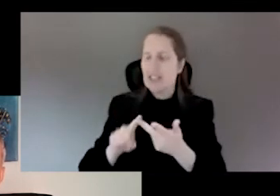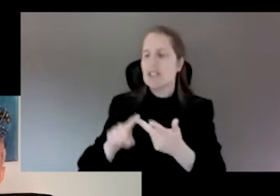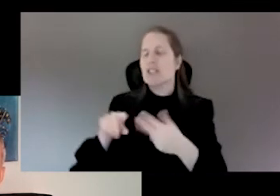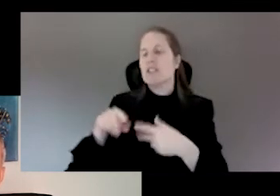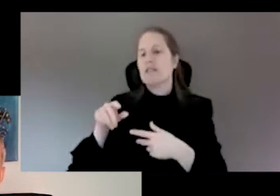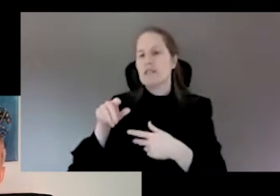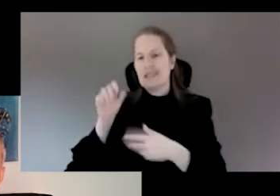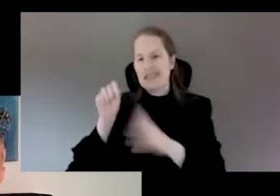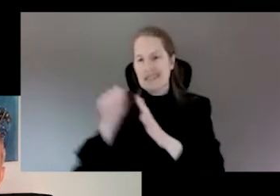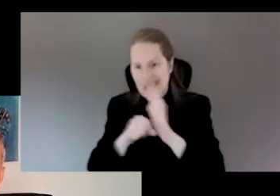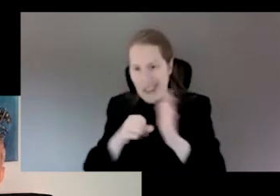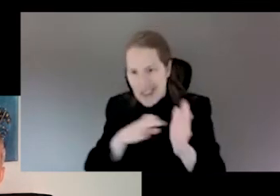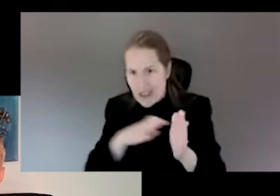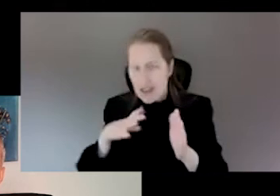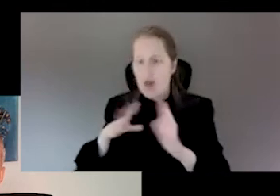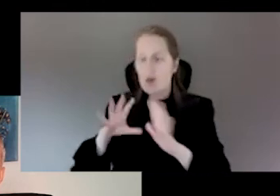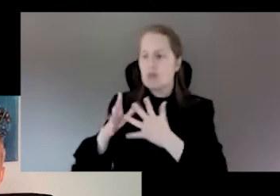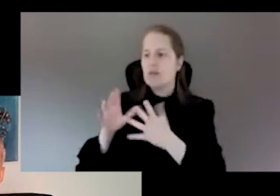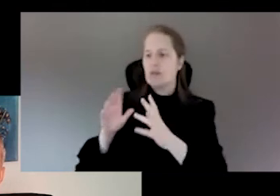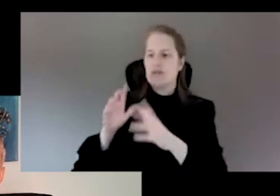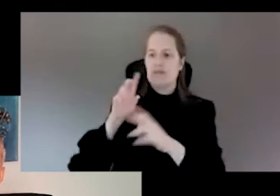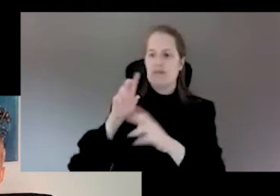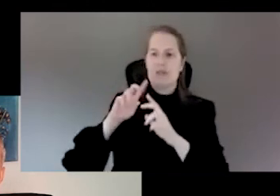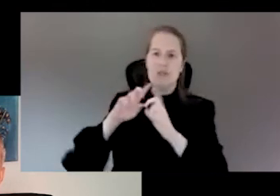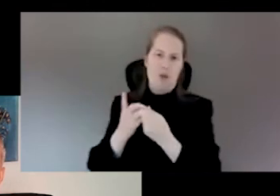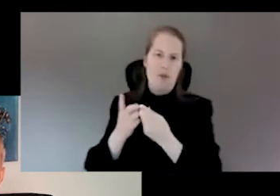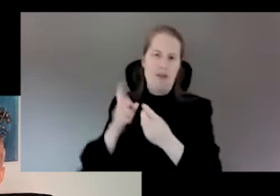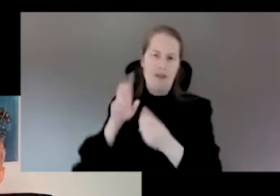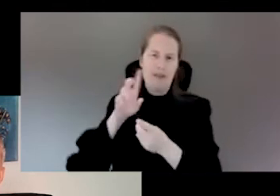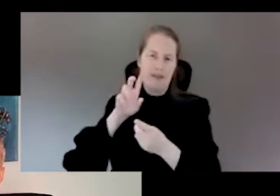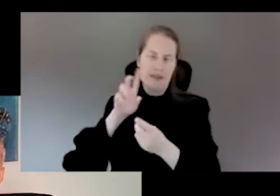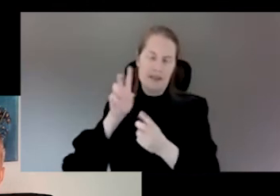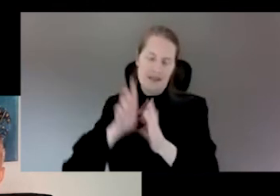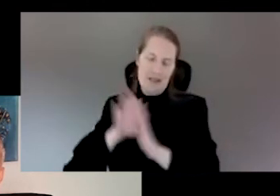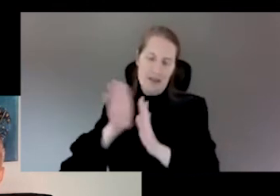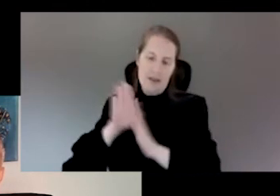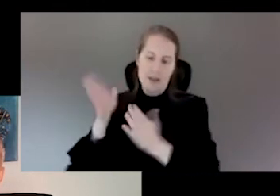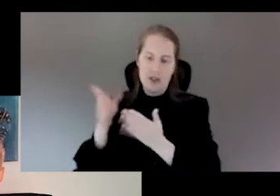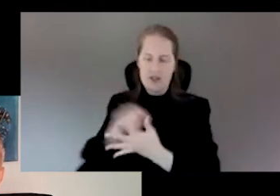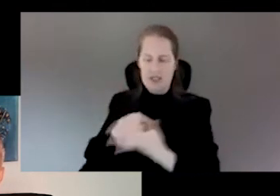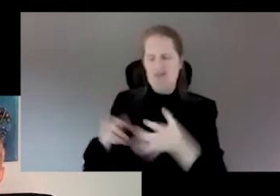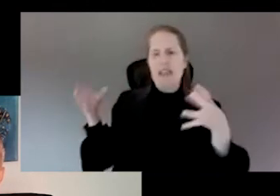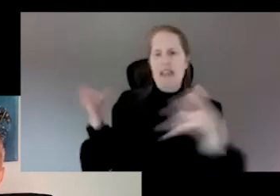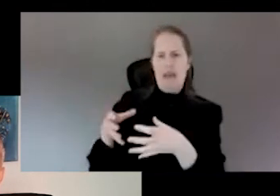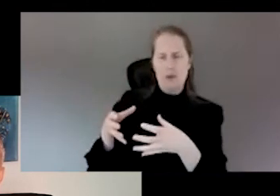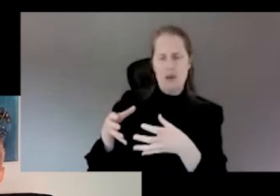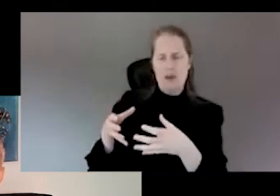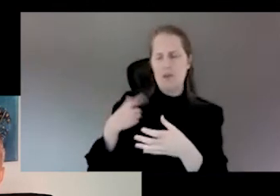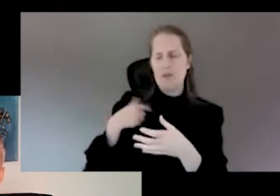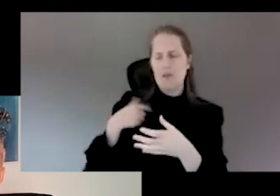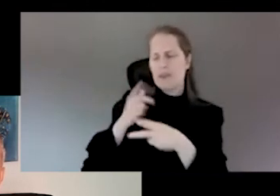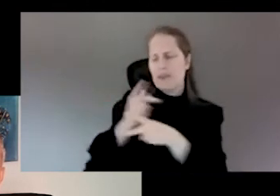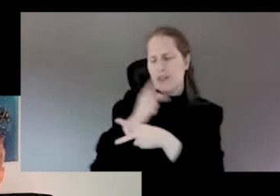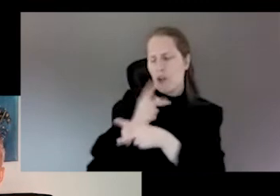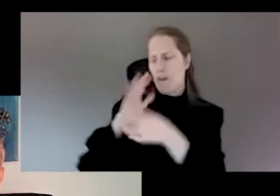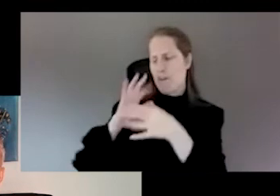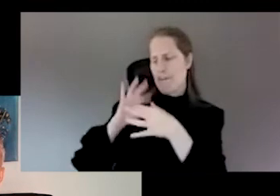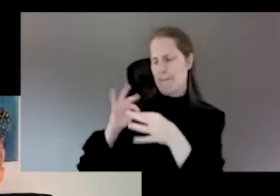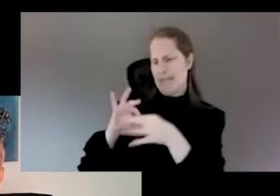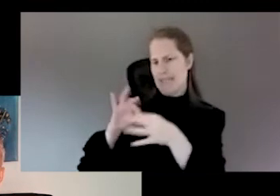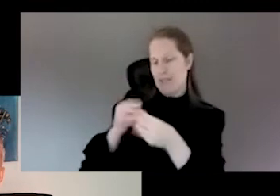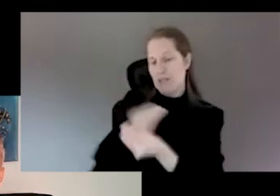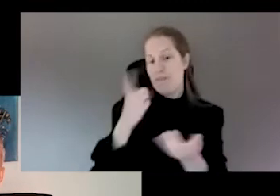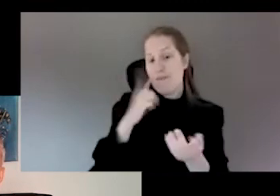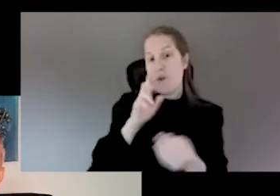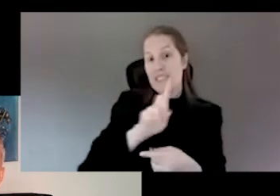Department of Developmental Services thought, what a great idea to come together and think about messaging to inform our DD community in